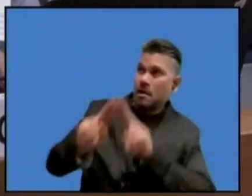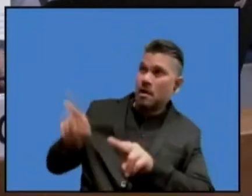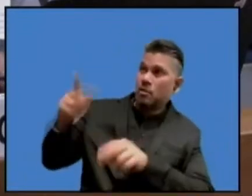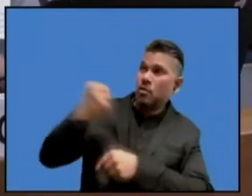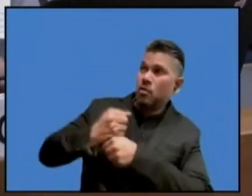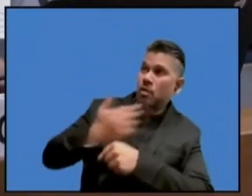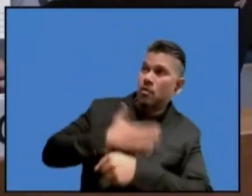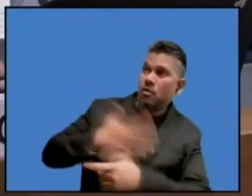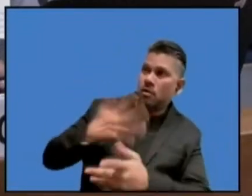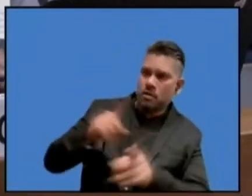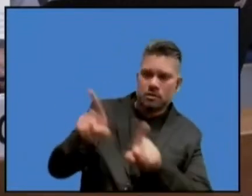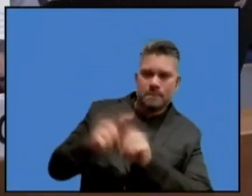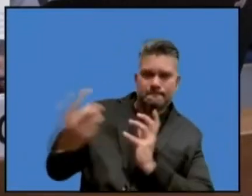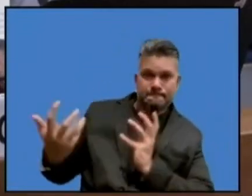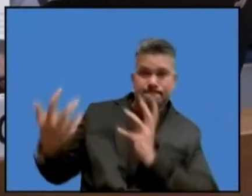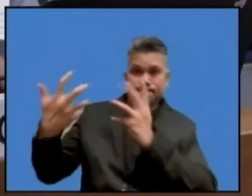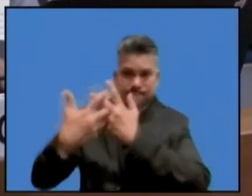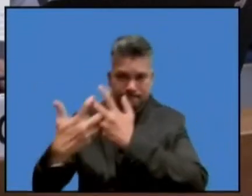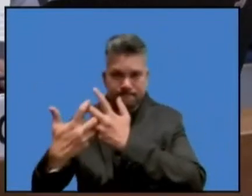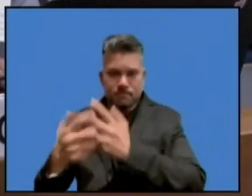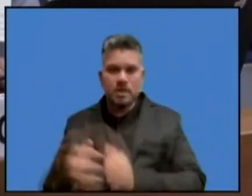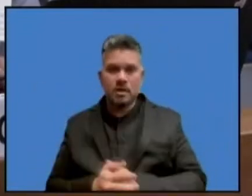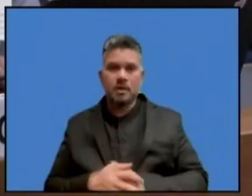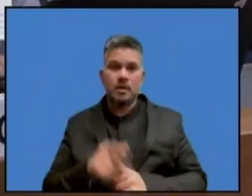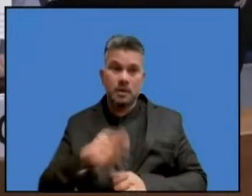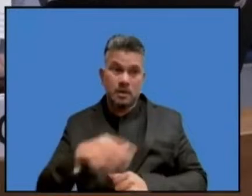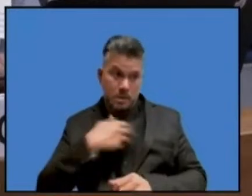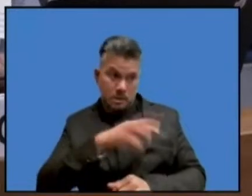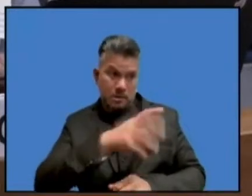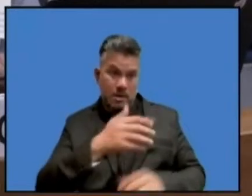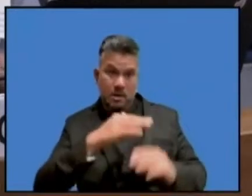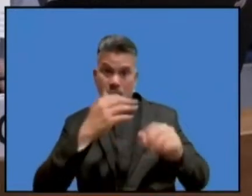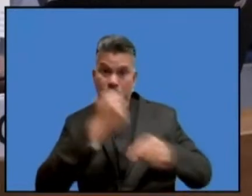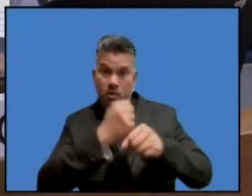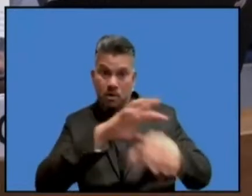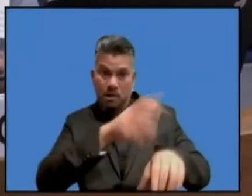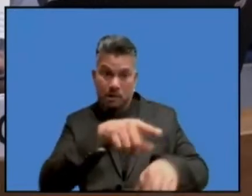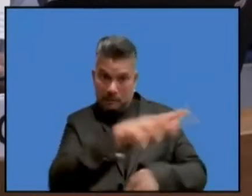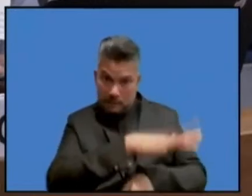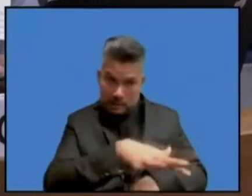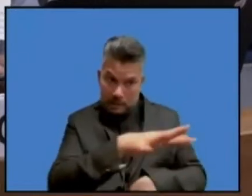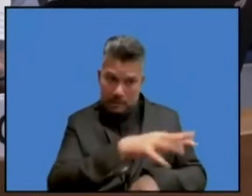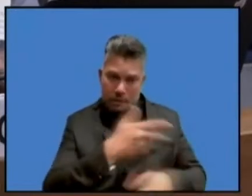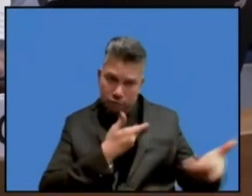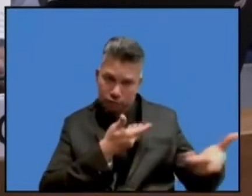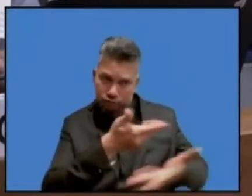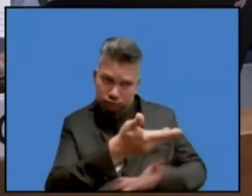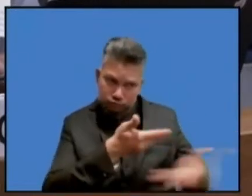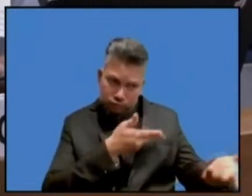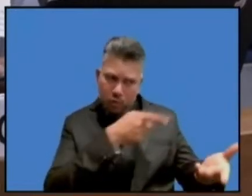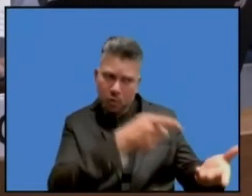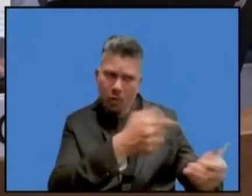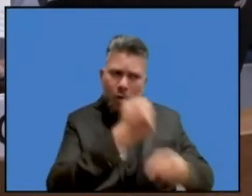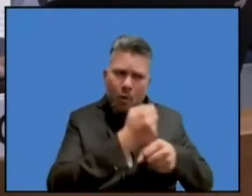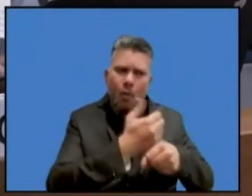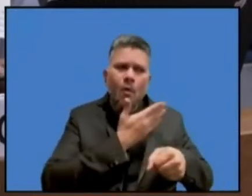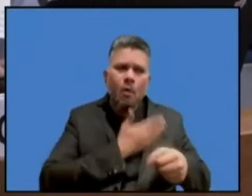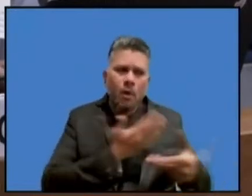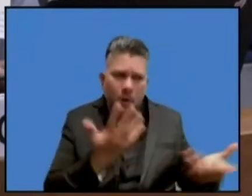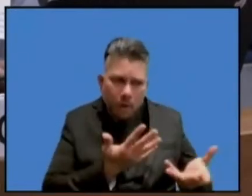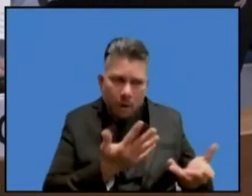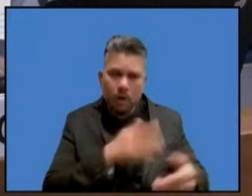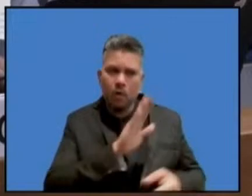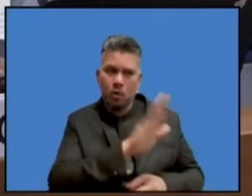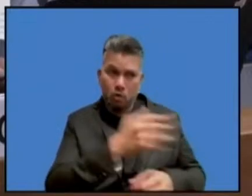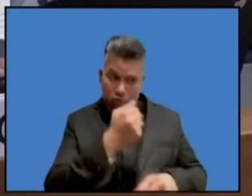with destination countries ensure the mutual recognition of skills, enhancing job security and